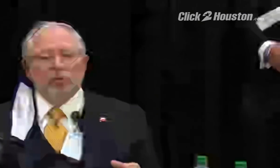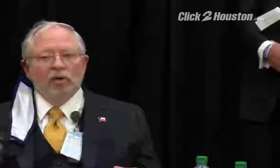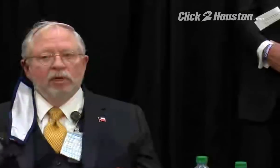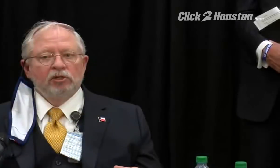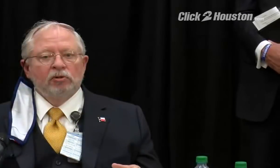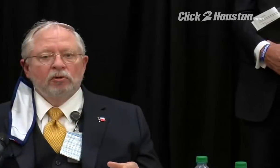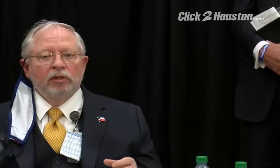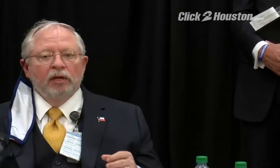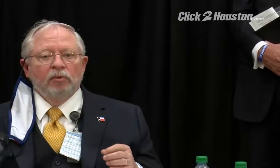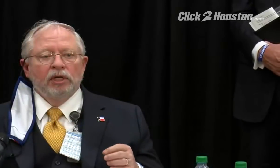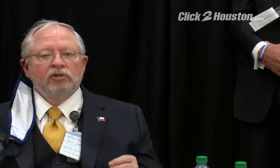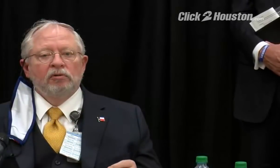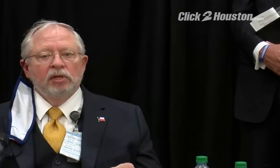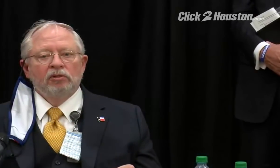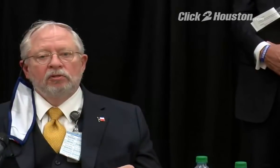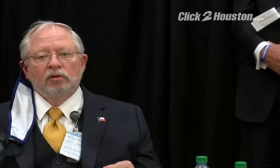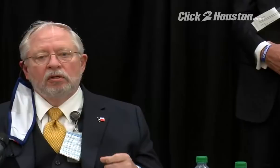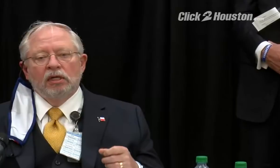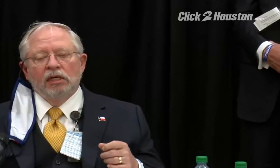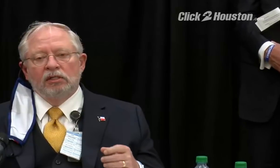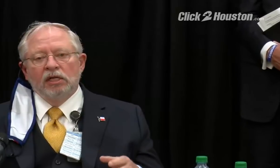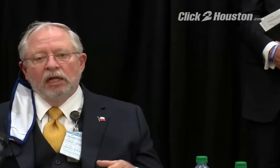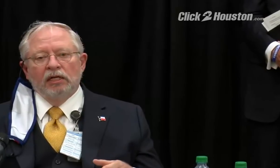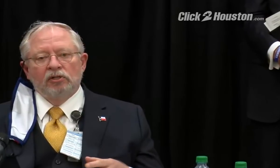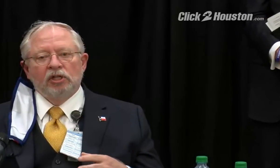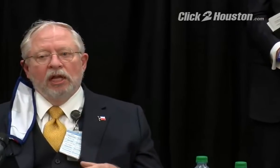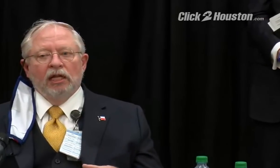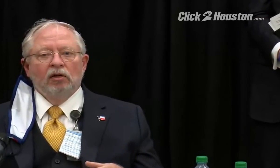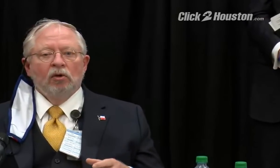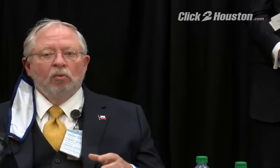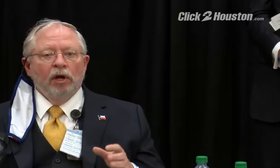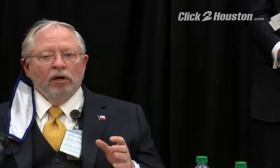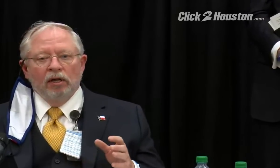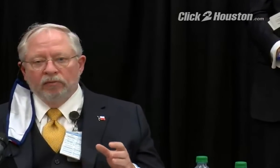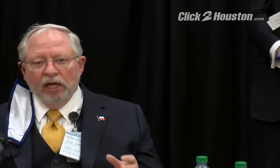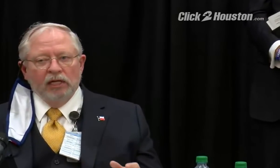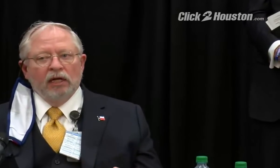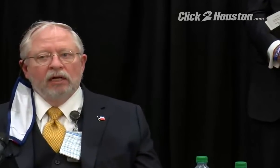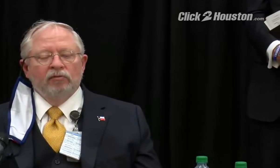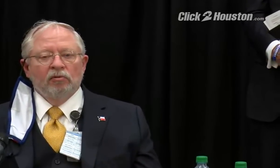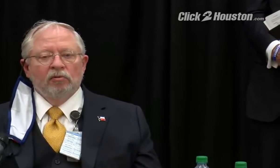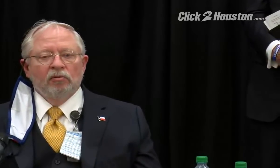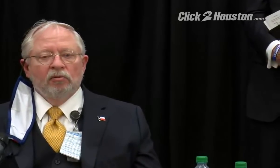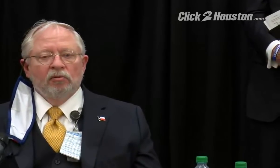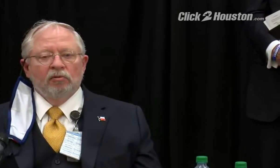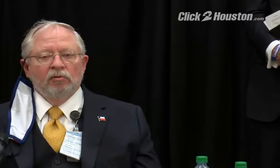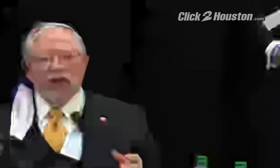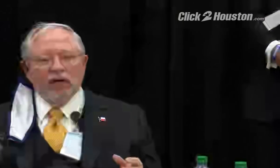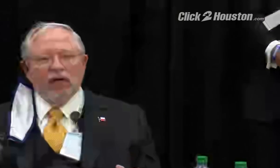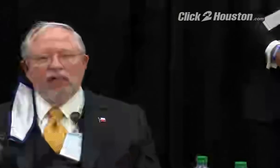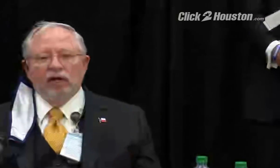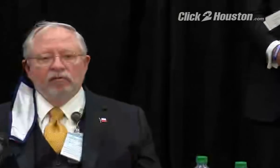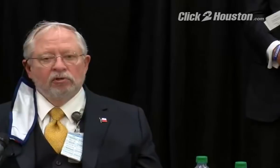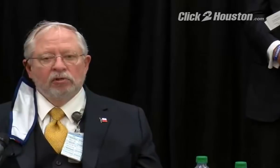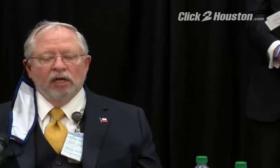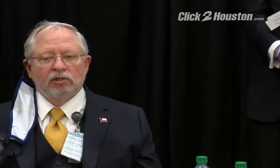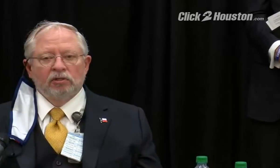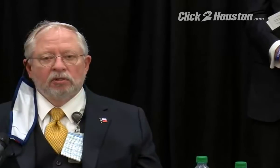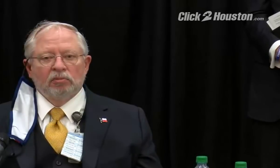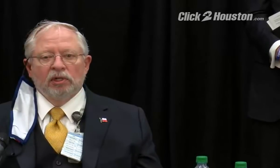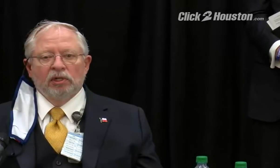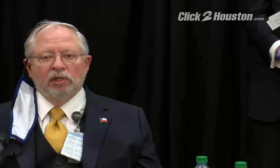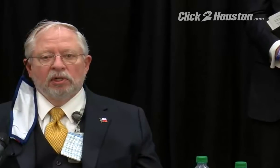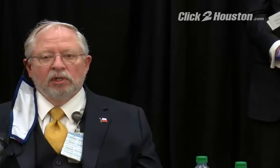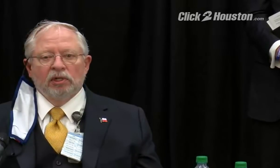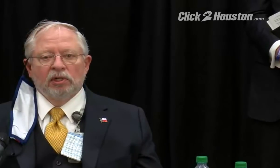reasons we want to make sure that when it's administered, it's done in a setting where if any kind of emergency, any kind of adverse reaction